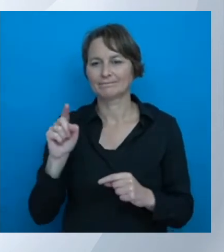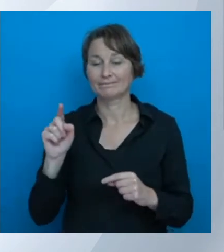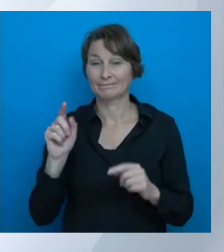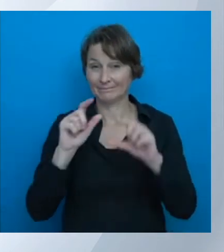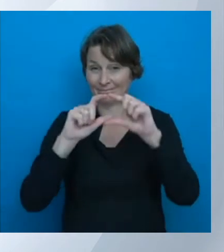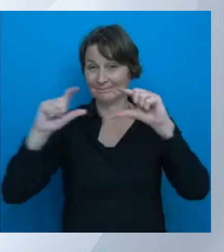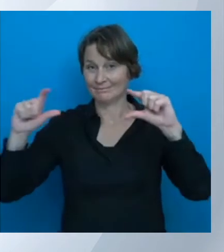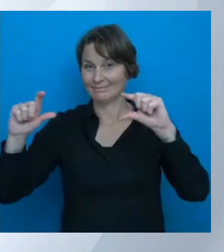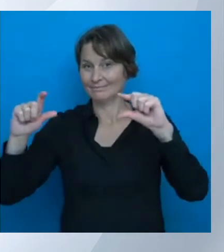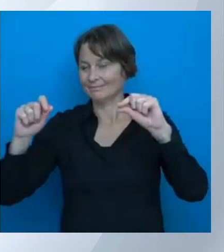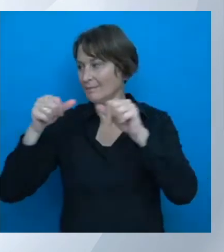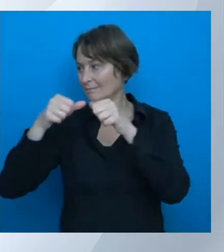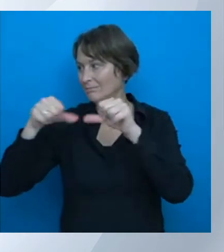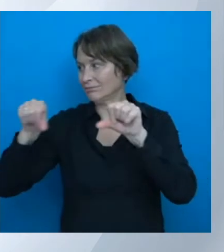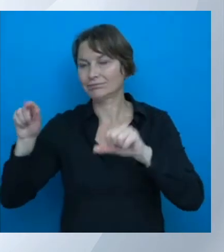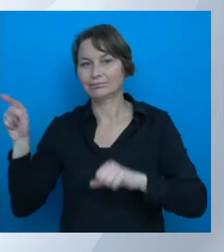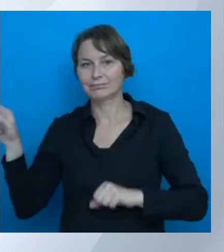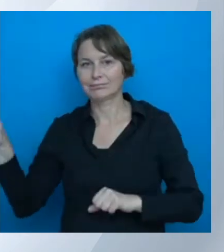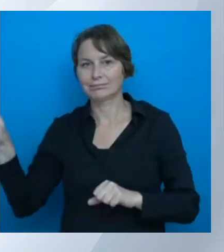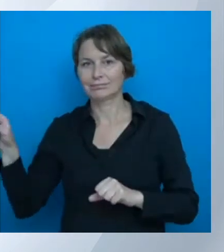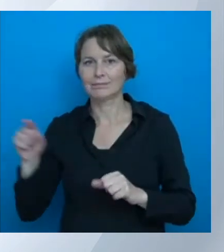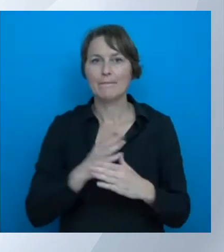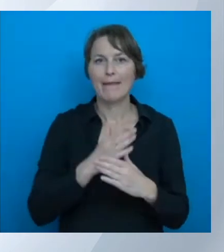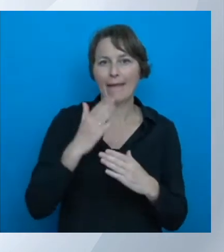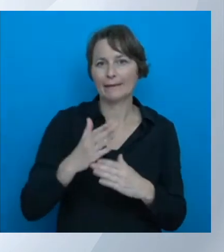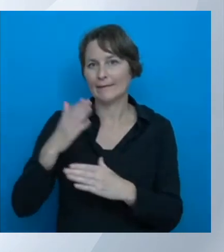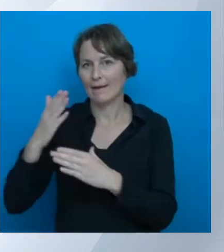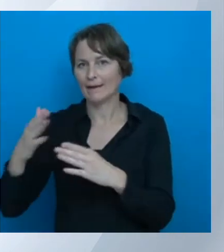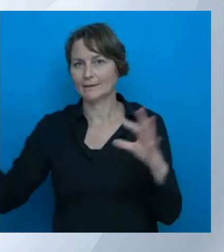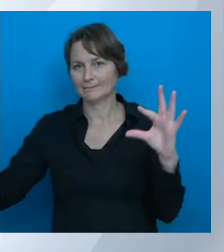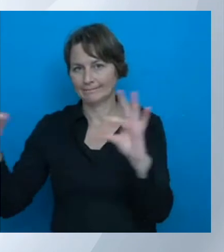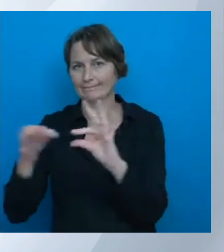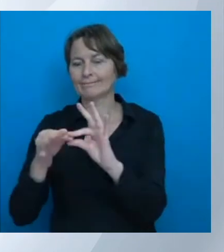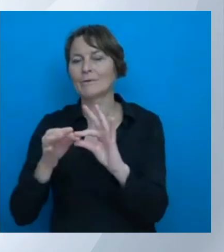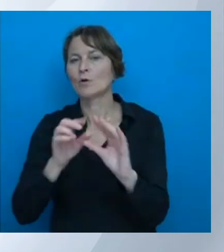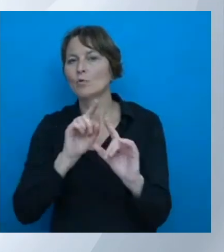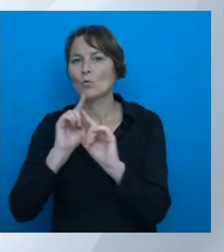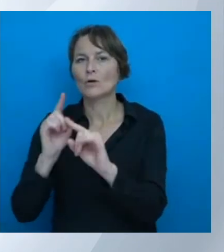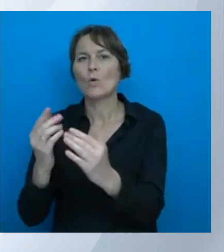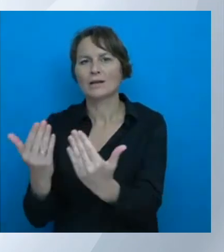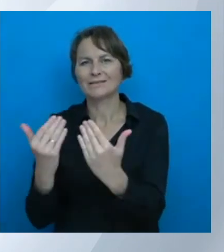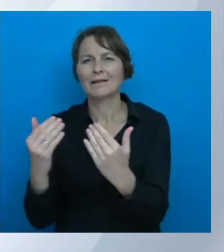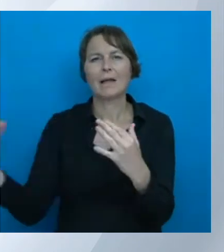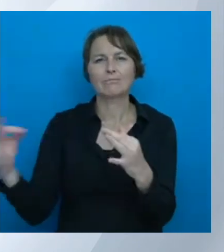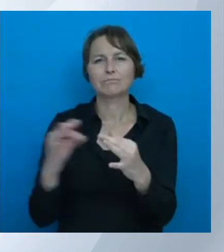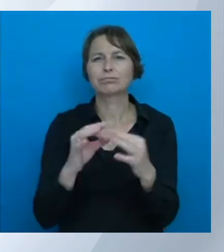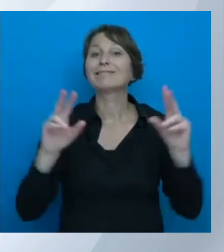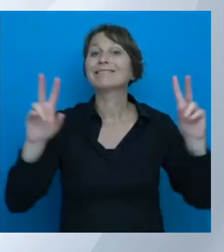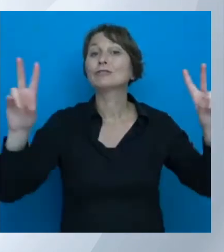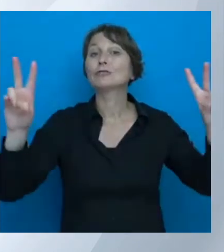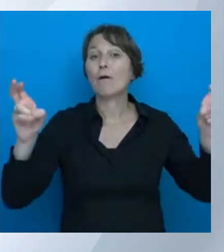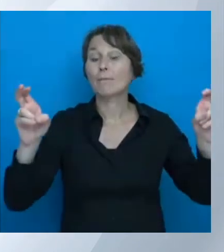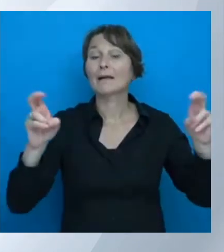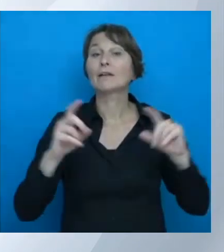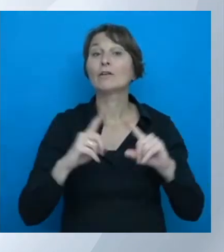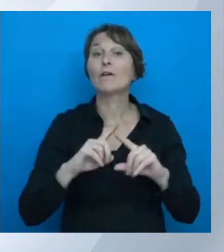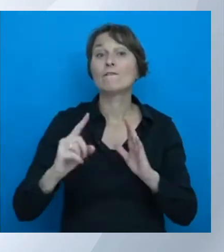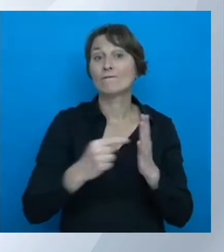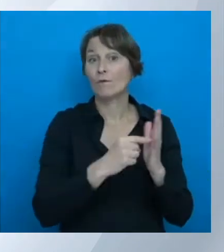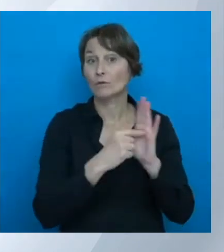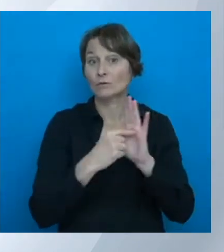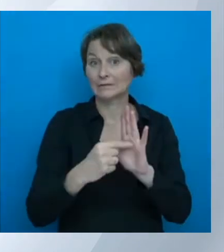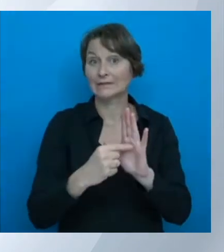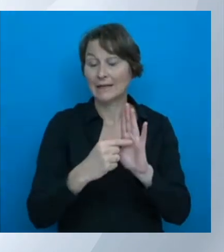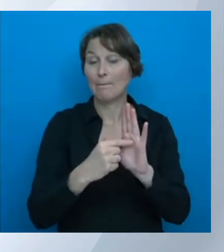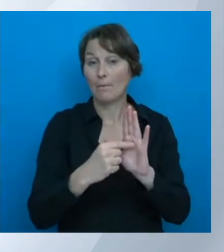different endpoints to different requests and registering them with the topics. So let me first run the demo and then explain you this code